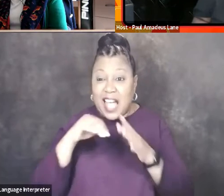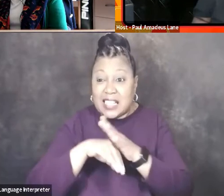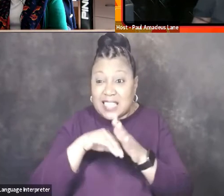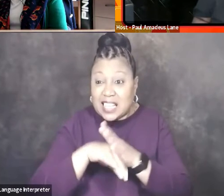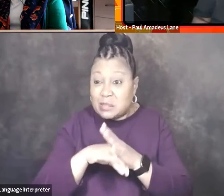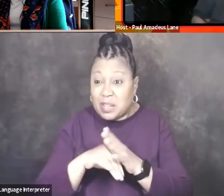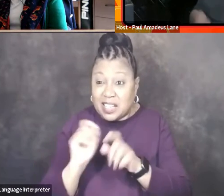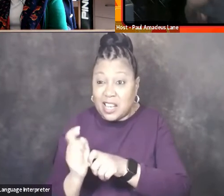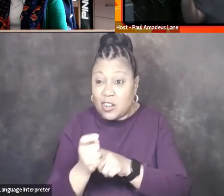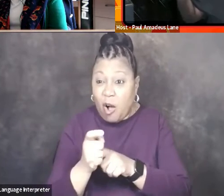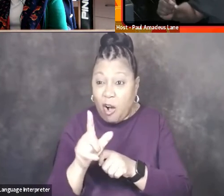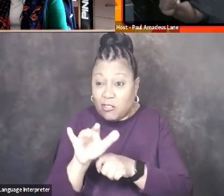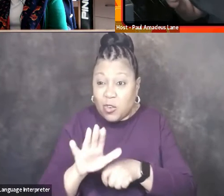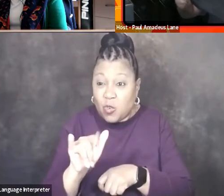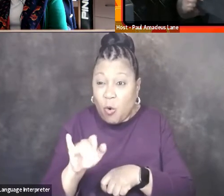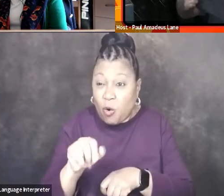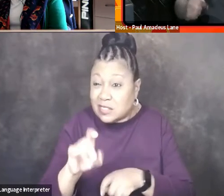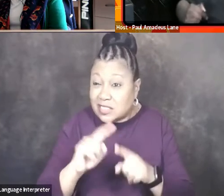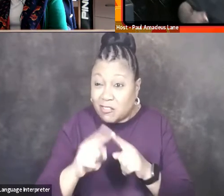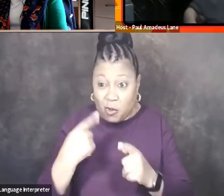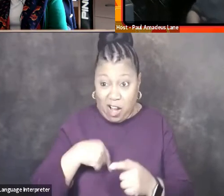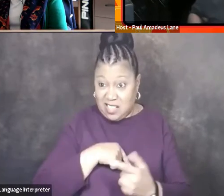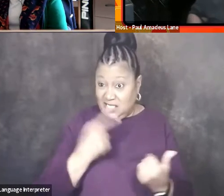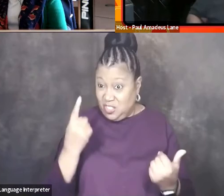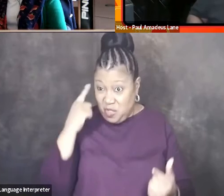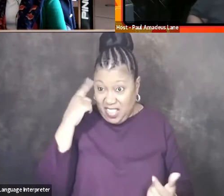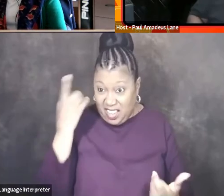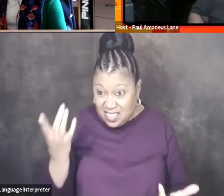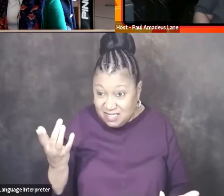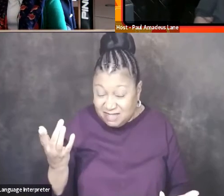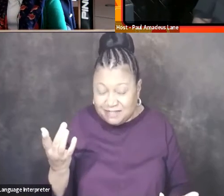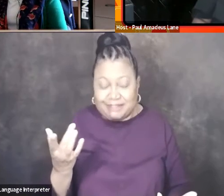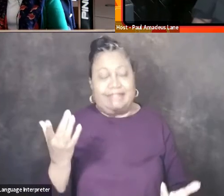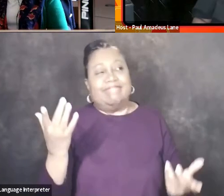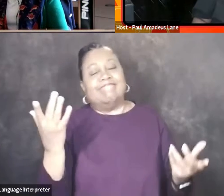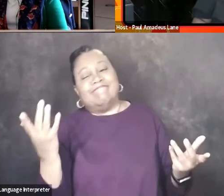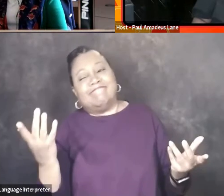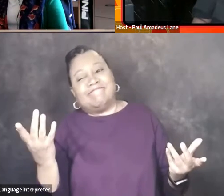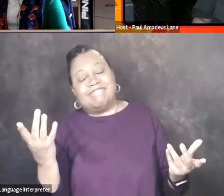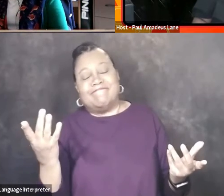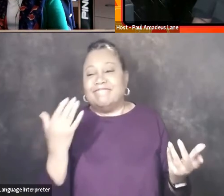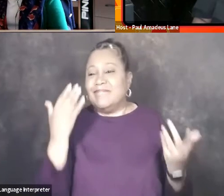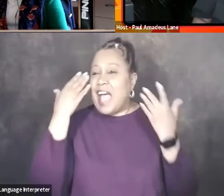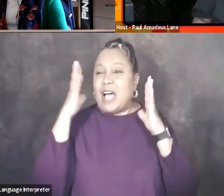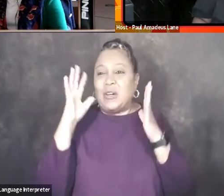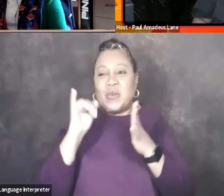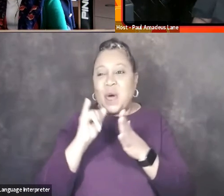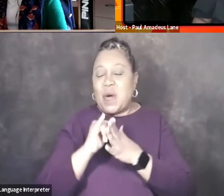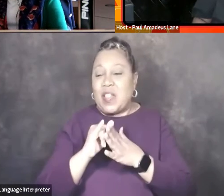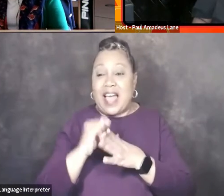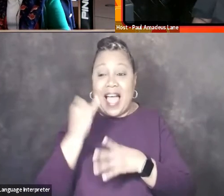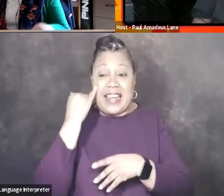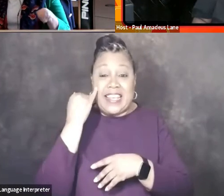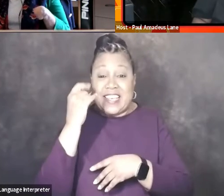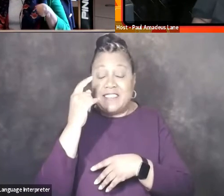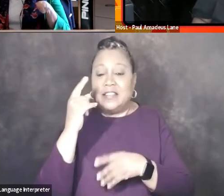accessibility golf course, just a golf course for us? I don't know that if